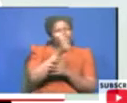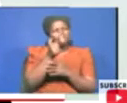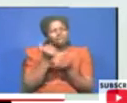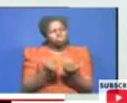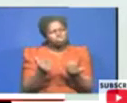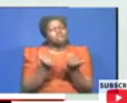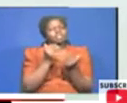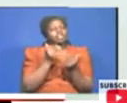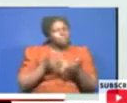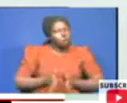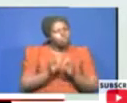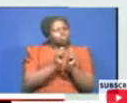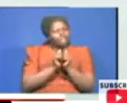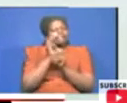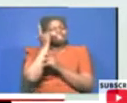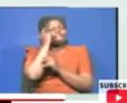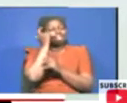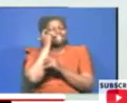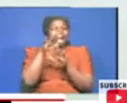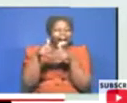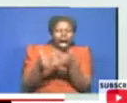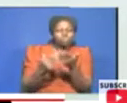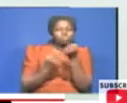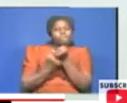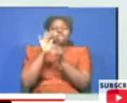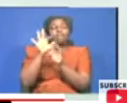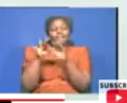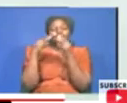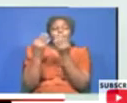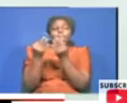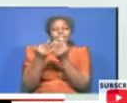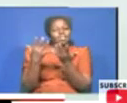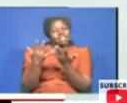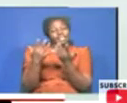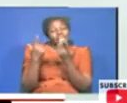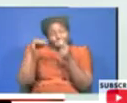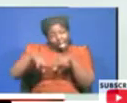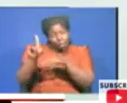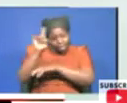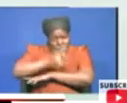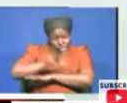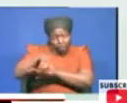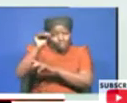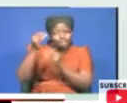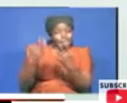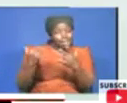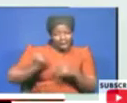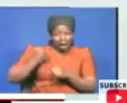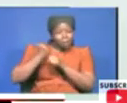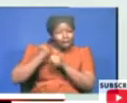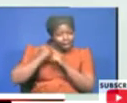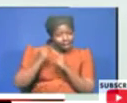next to make a home stand. In fact, these days you find many girls are working hard. You find a girl can come out